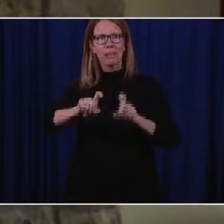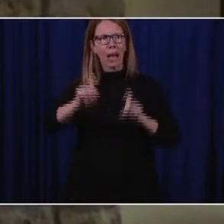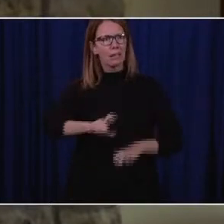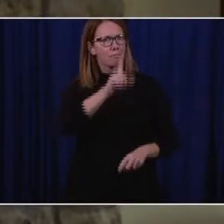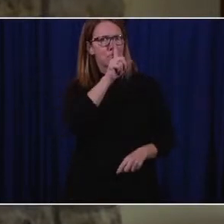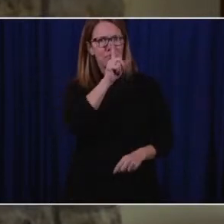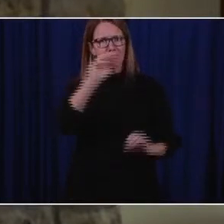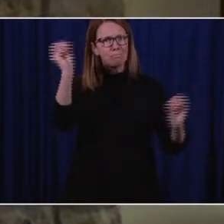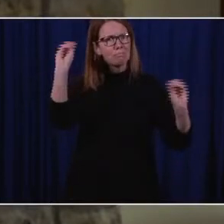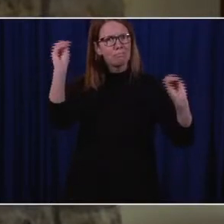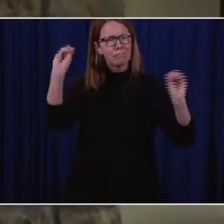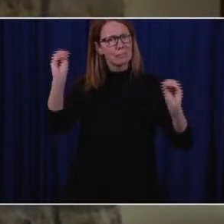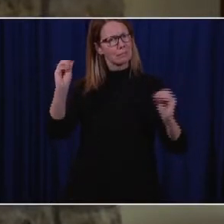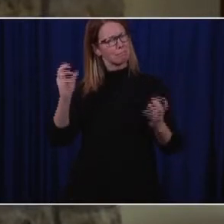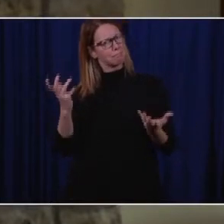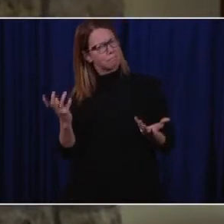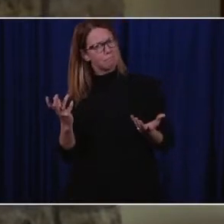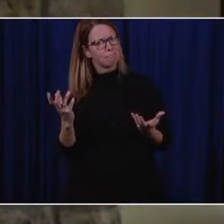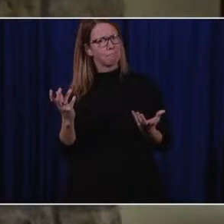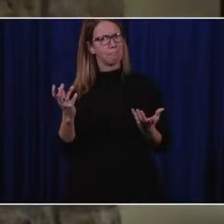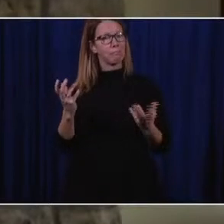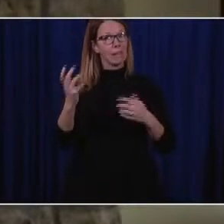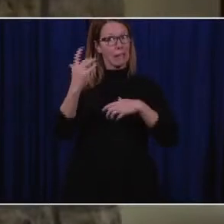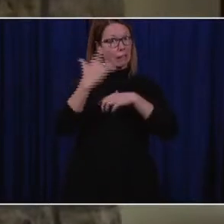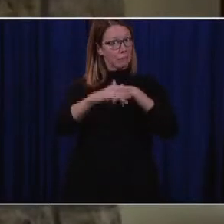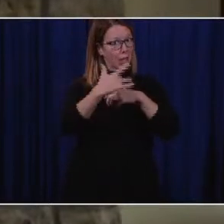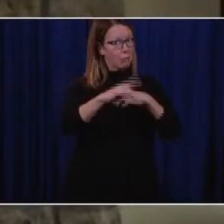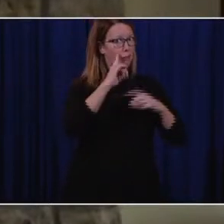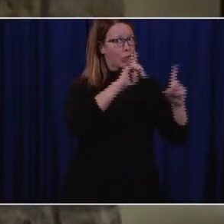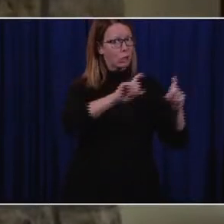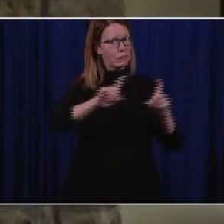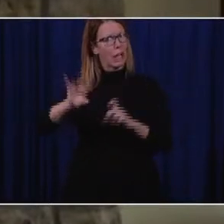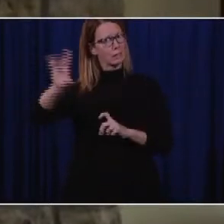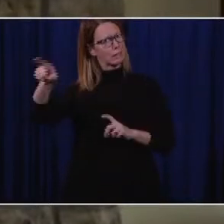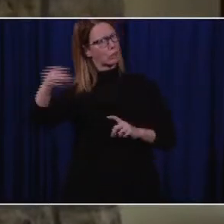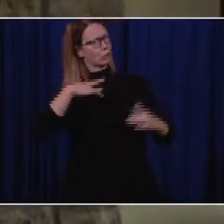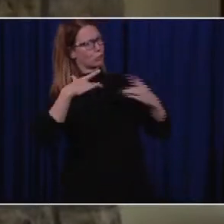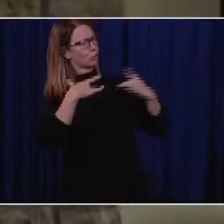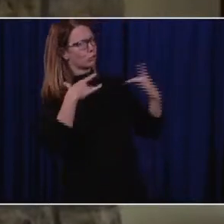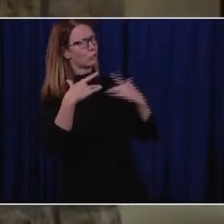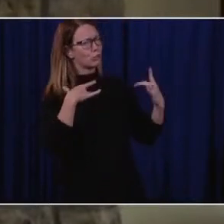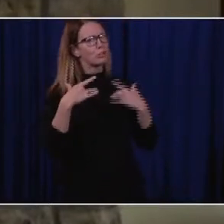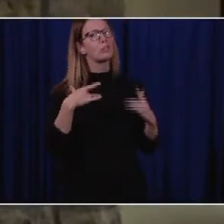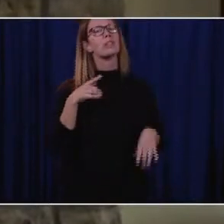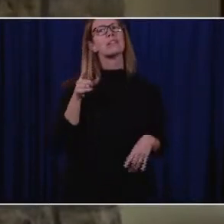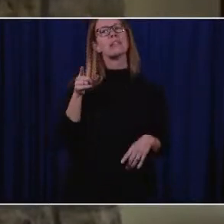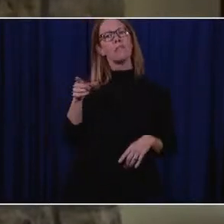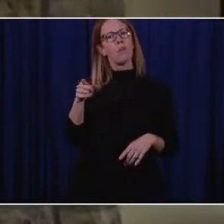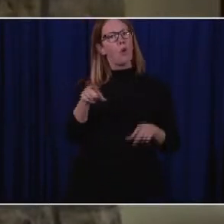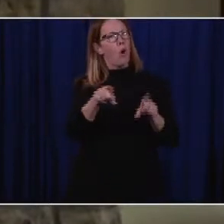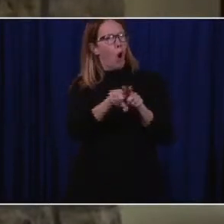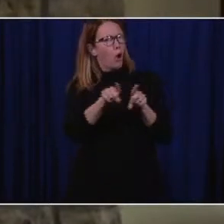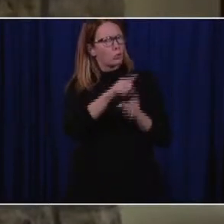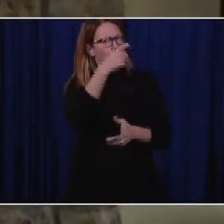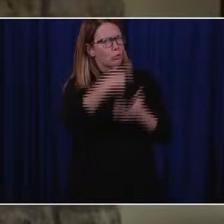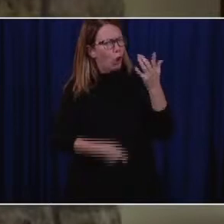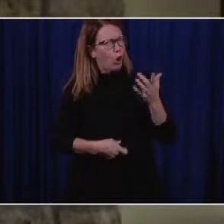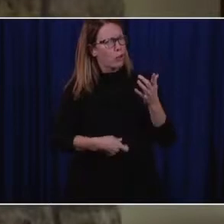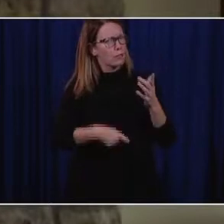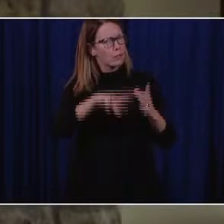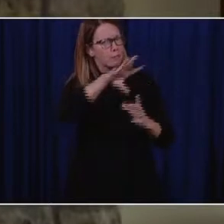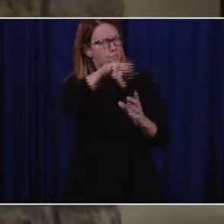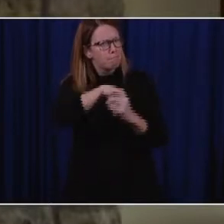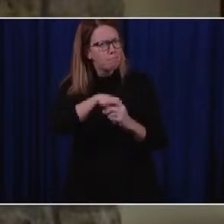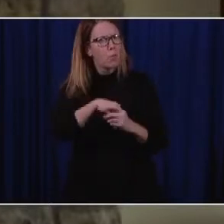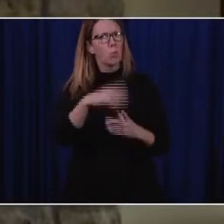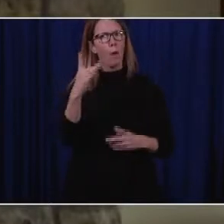and the availability of testing concerns him. Also, the cost involved. Why is